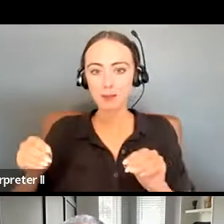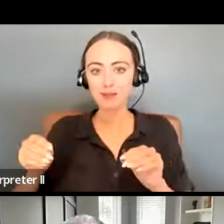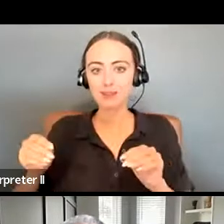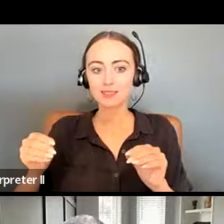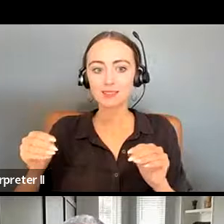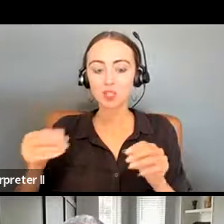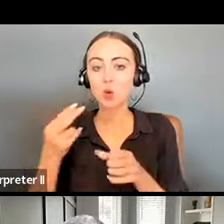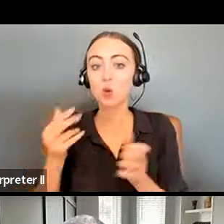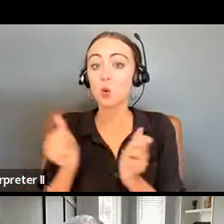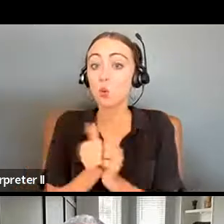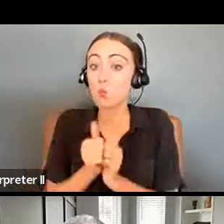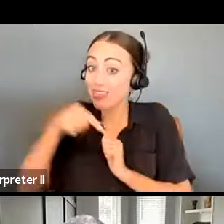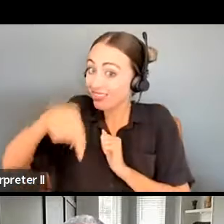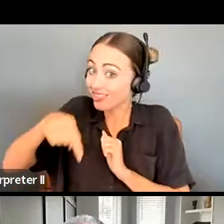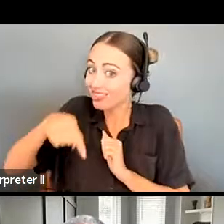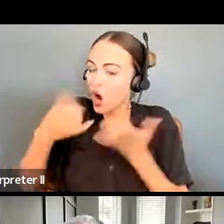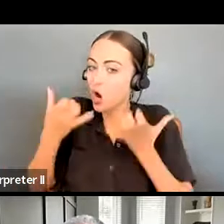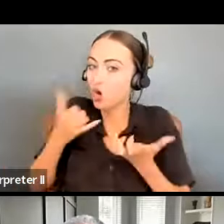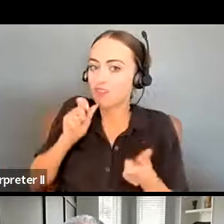changed.